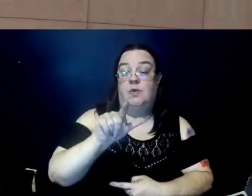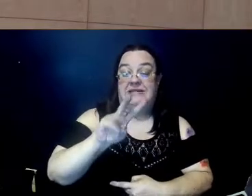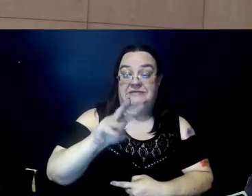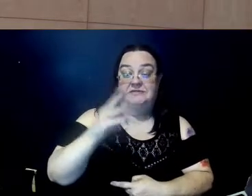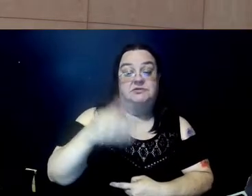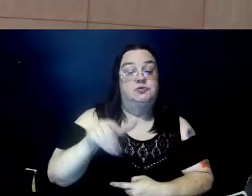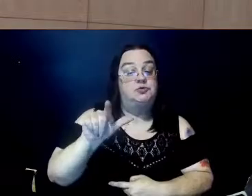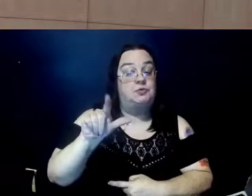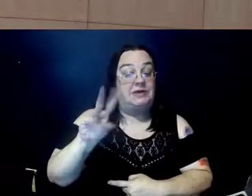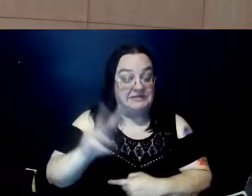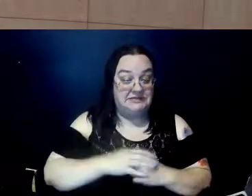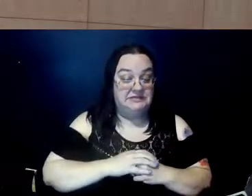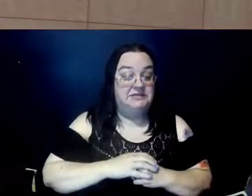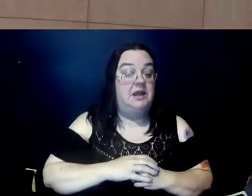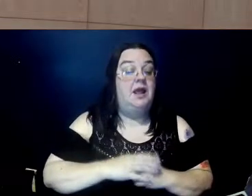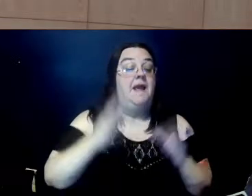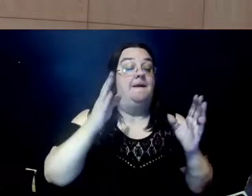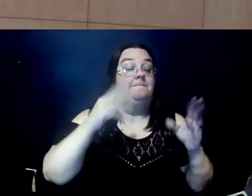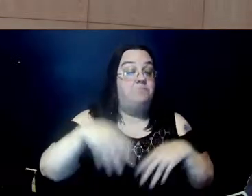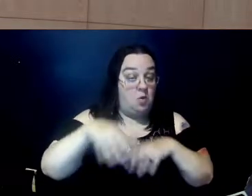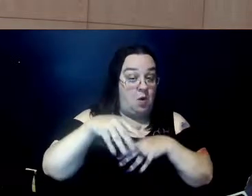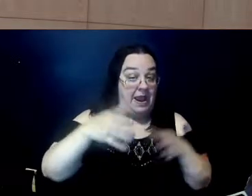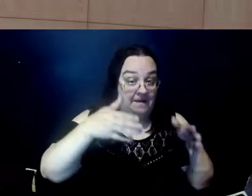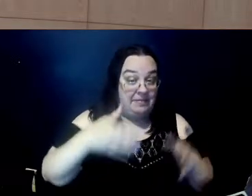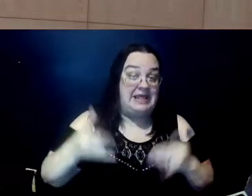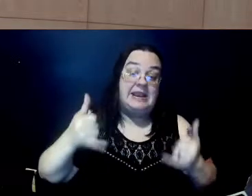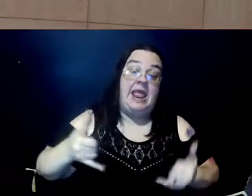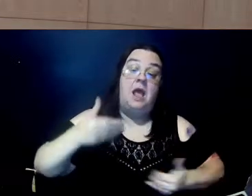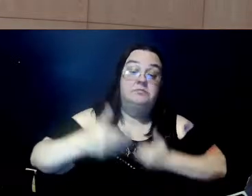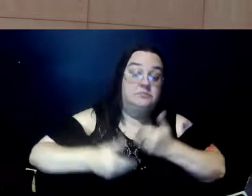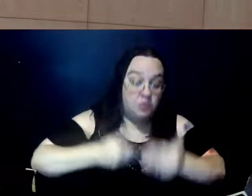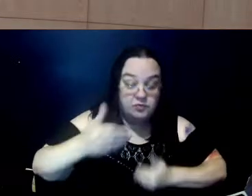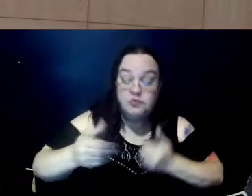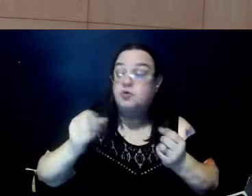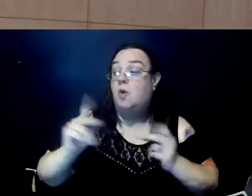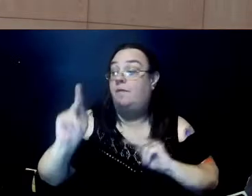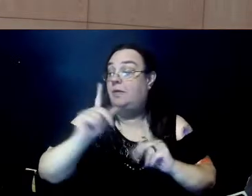Parade plans are moving forward. We need participants, so please think about that.